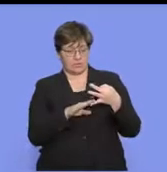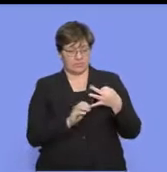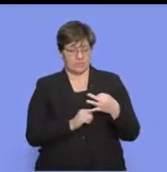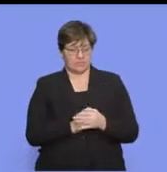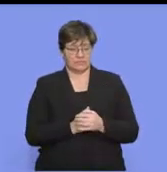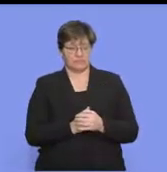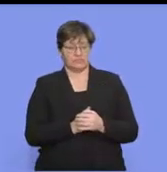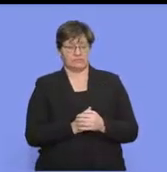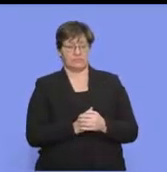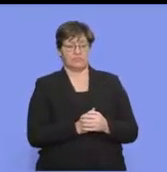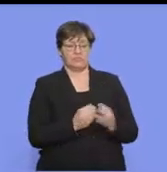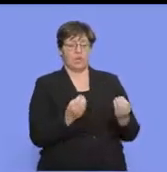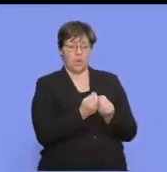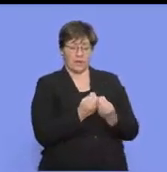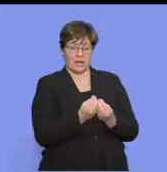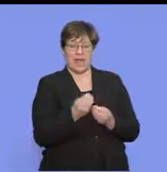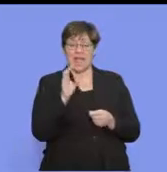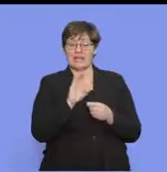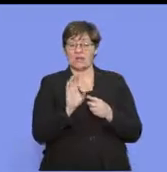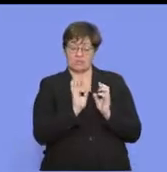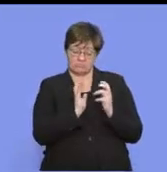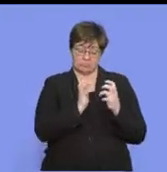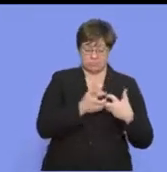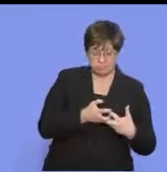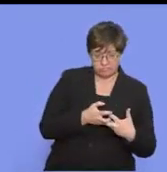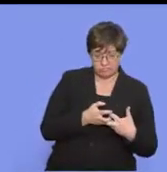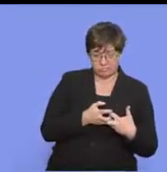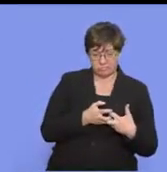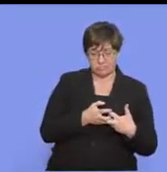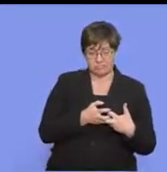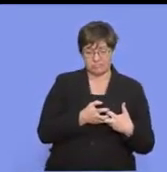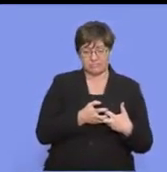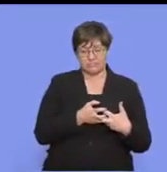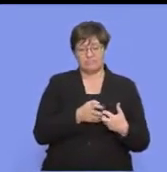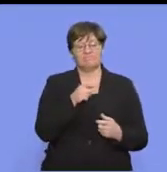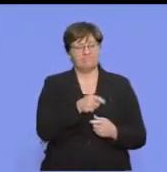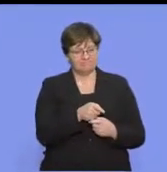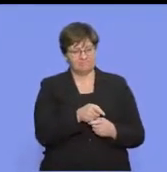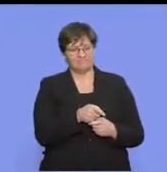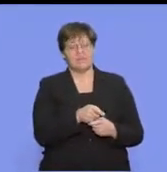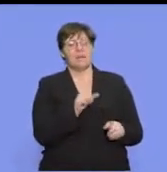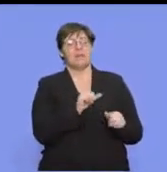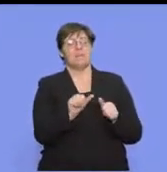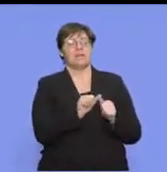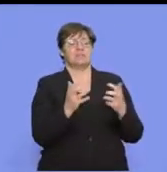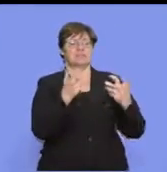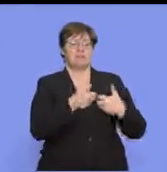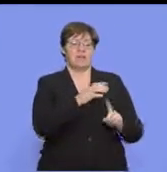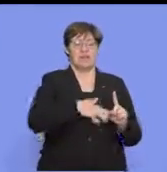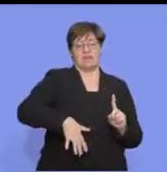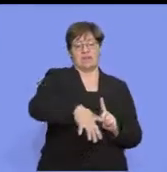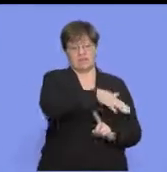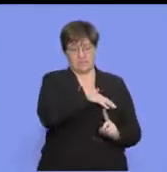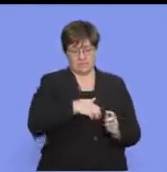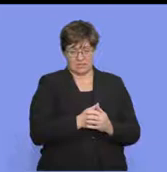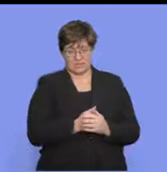Right, then the organisms with the characteristics which make them more suited. So those ones that are better suited in the